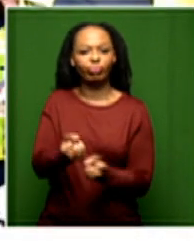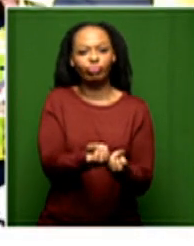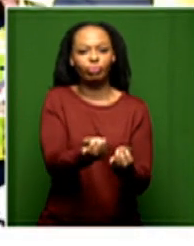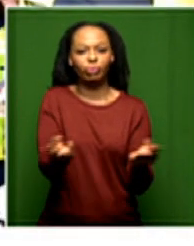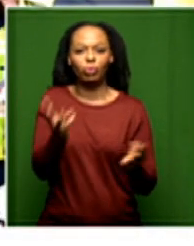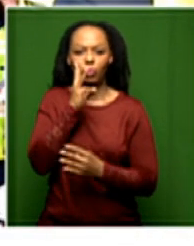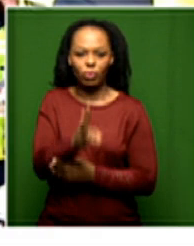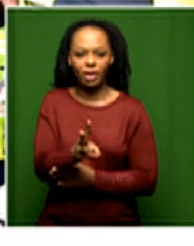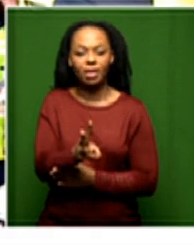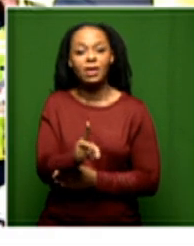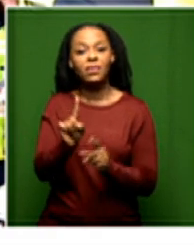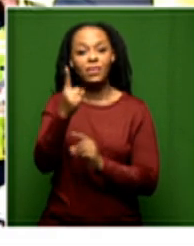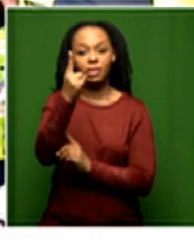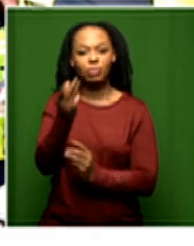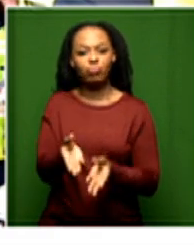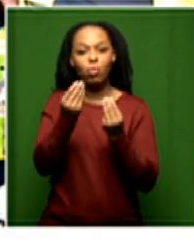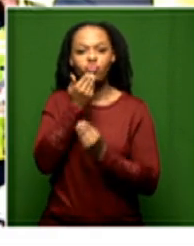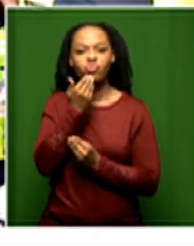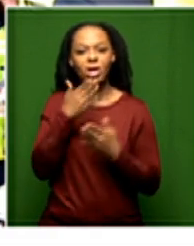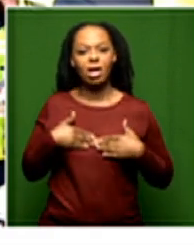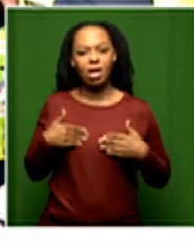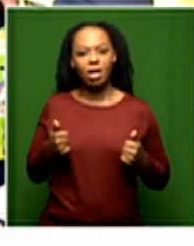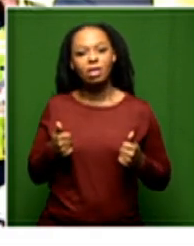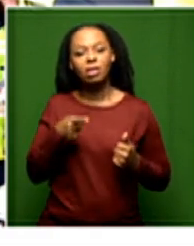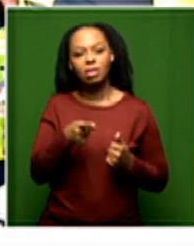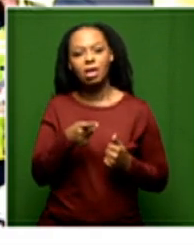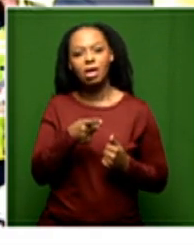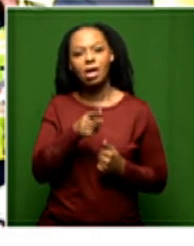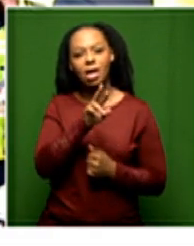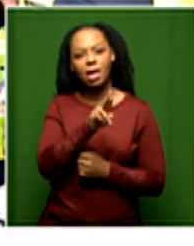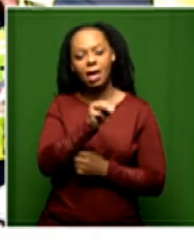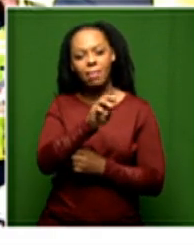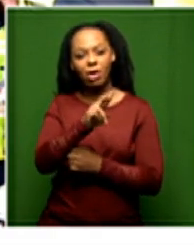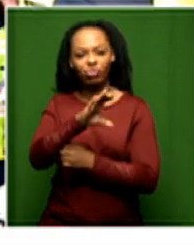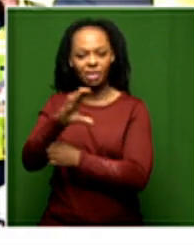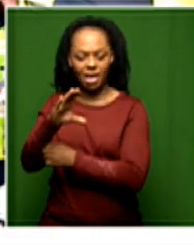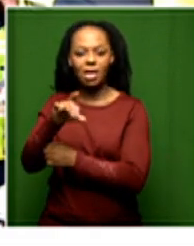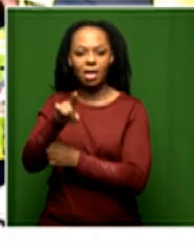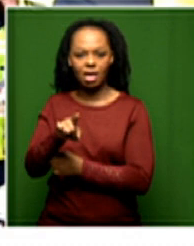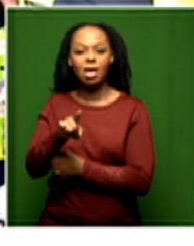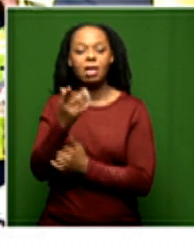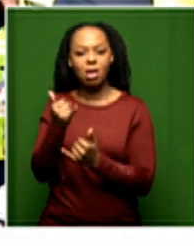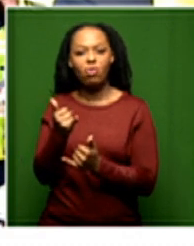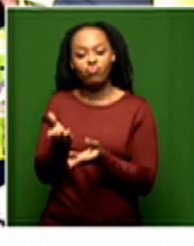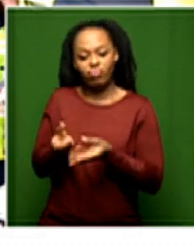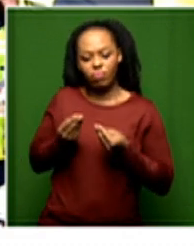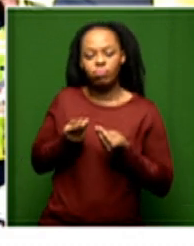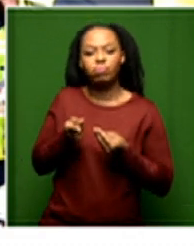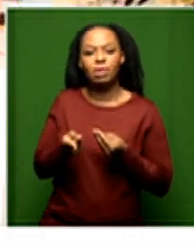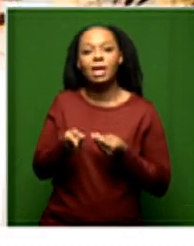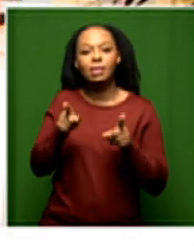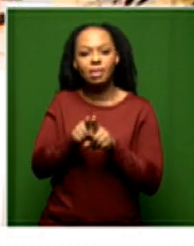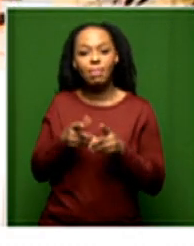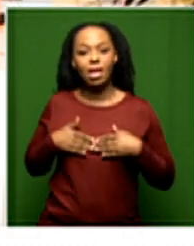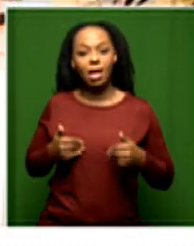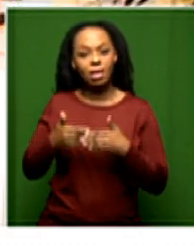the Health Department and the South African Medical Research Council, or MRC. And as we've heard from healthcare workers